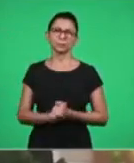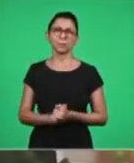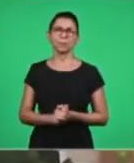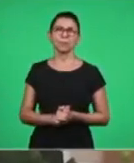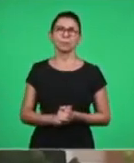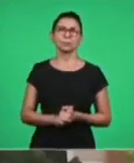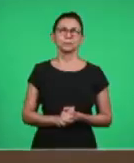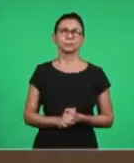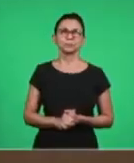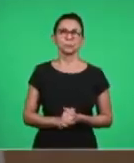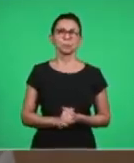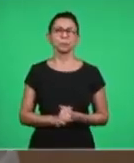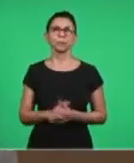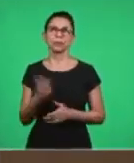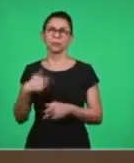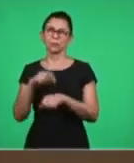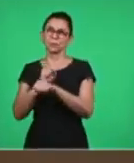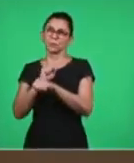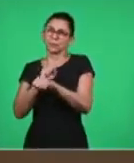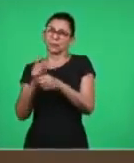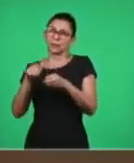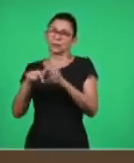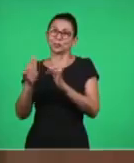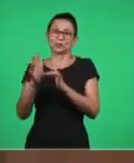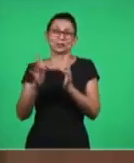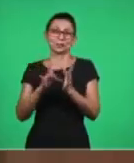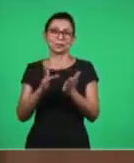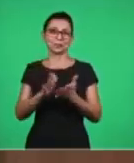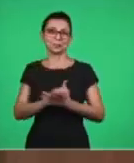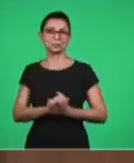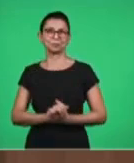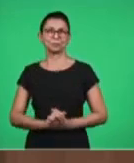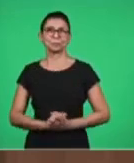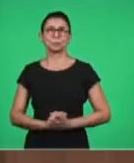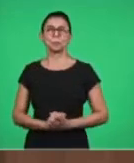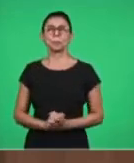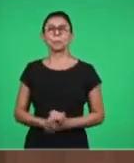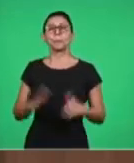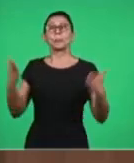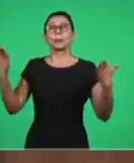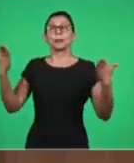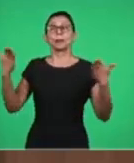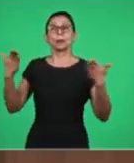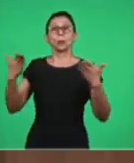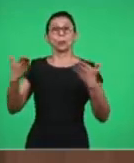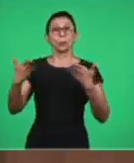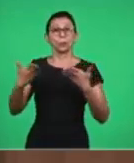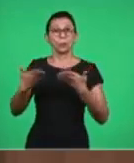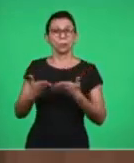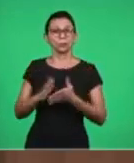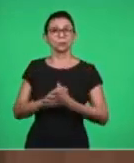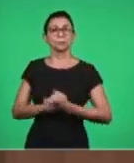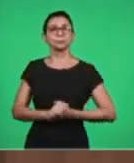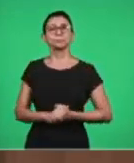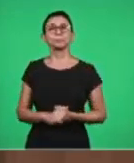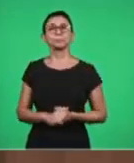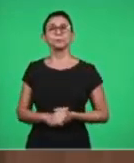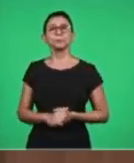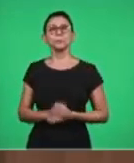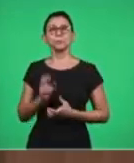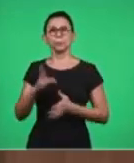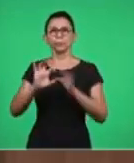matters. We don't know if we're going to come to the end because we're waiting for the great day. But what we have left